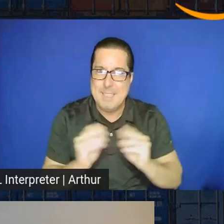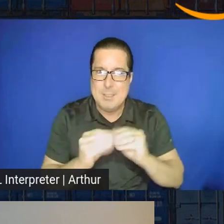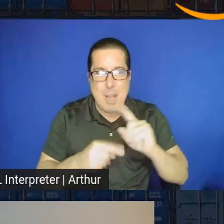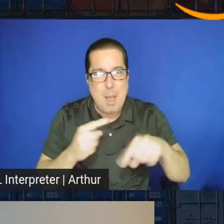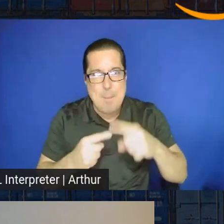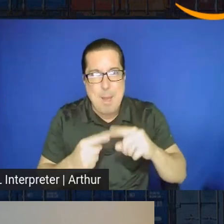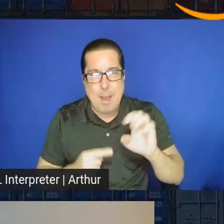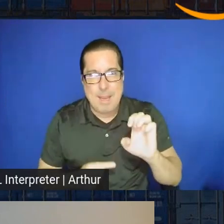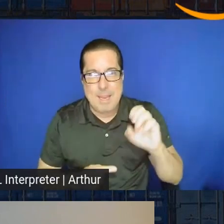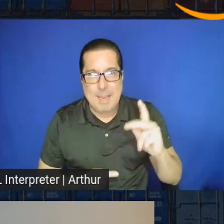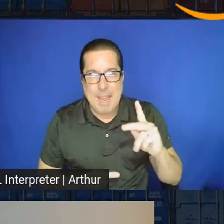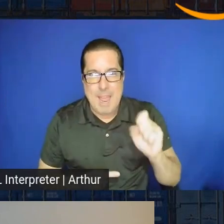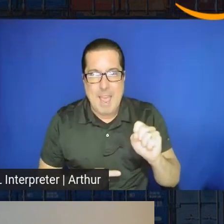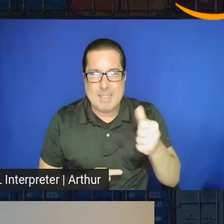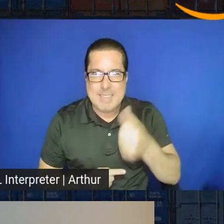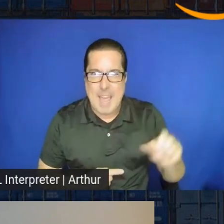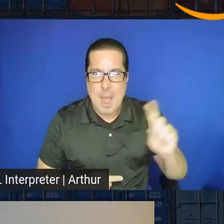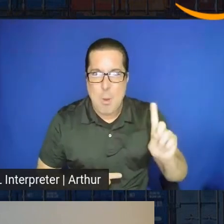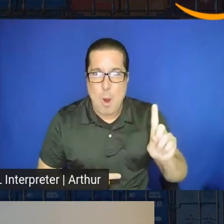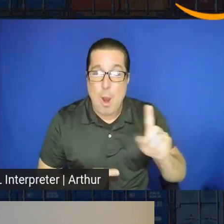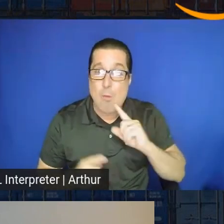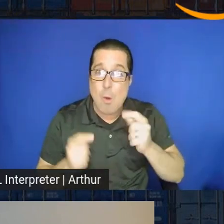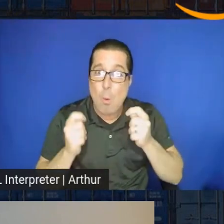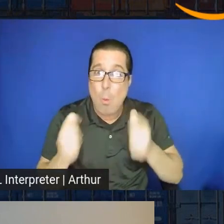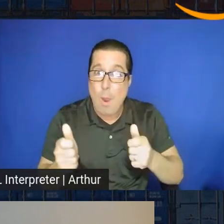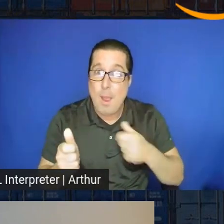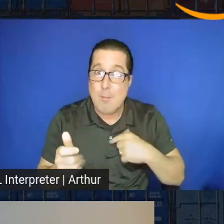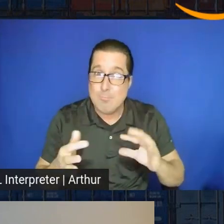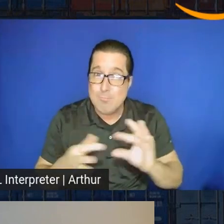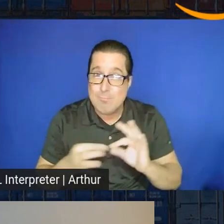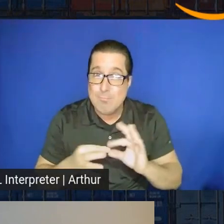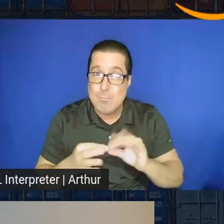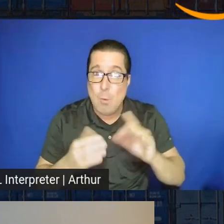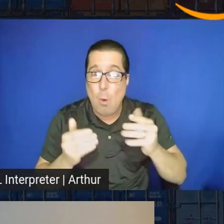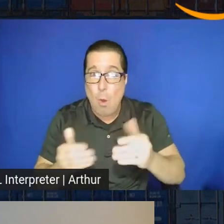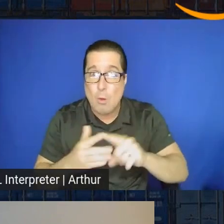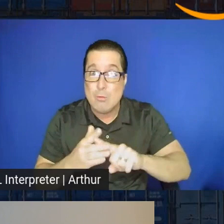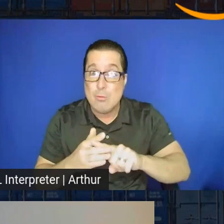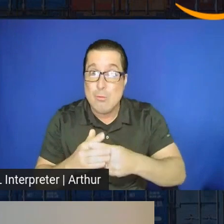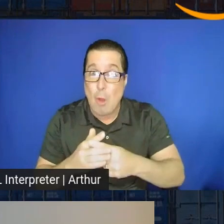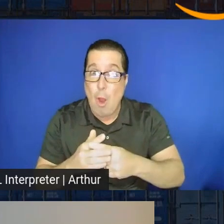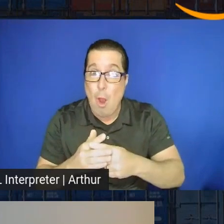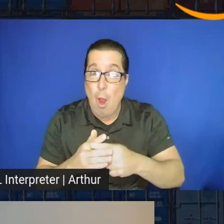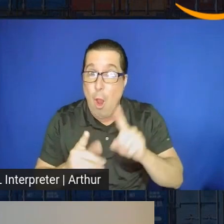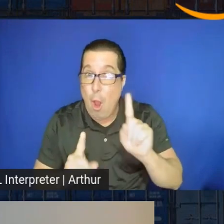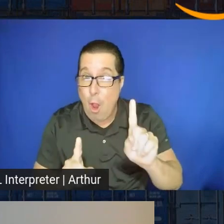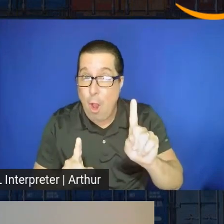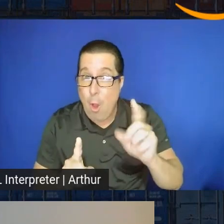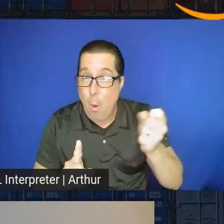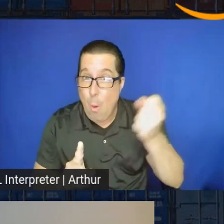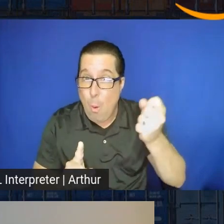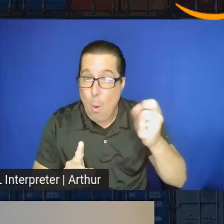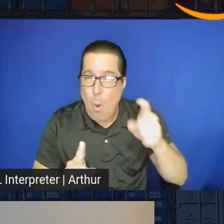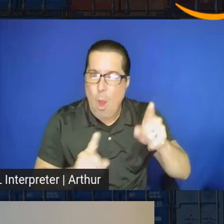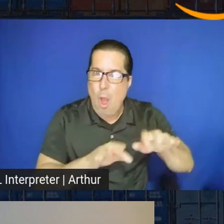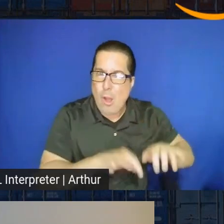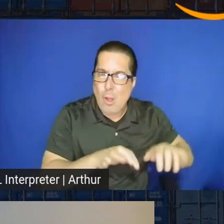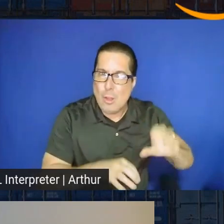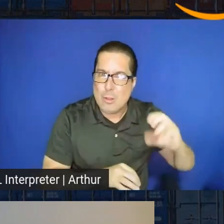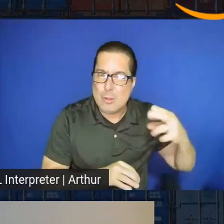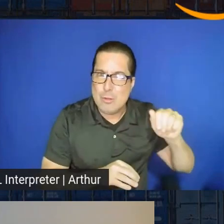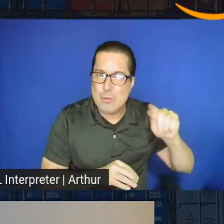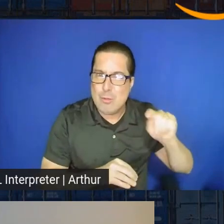Anywhere. Now, very quickly, before we get started, drop a message in chat. Tell us where you're coming from. Say, hi, I'm